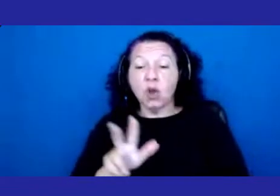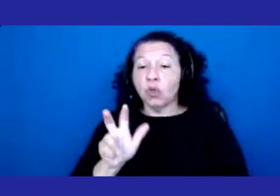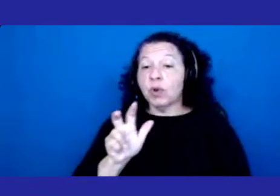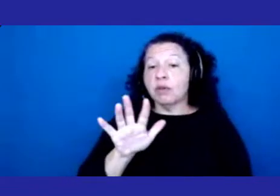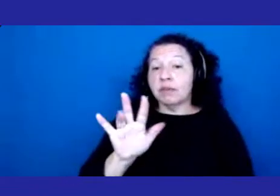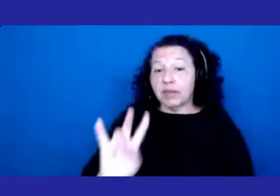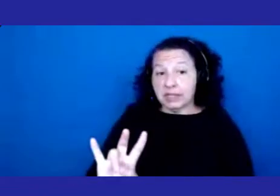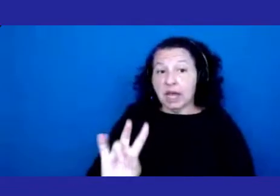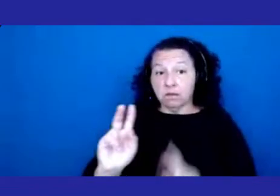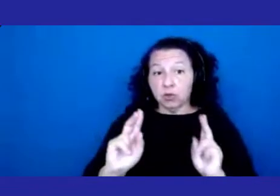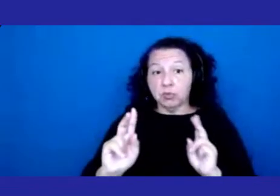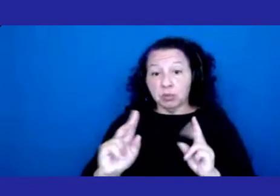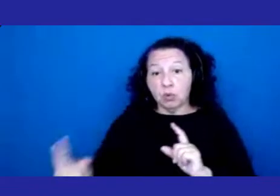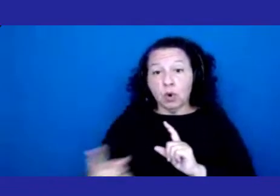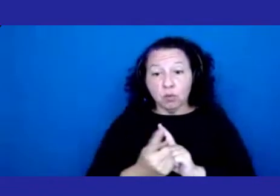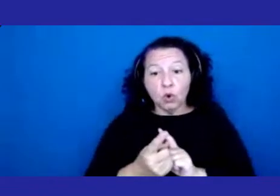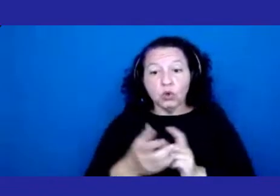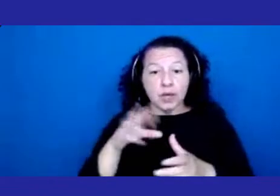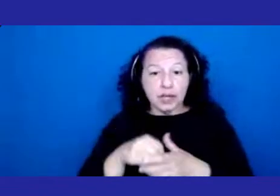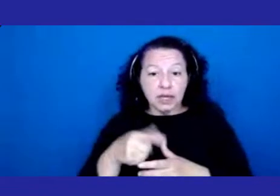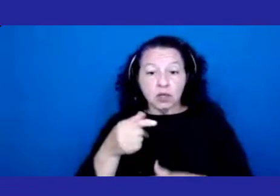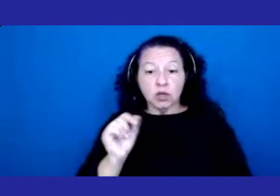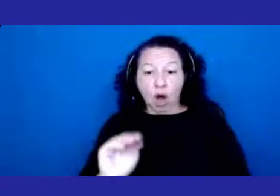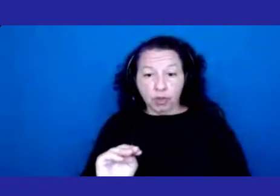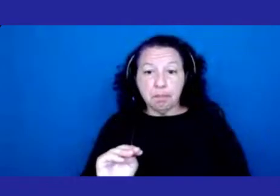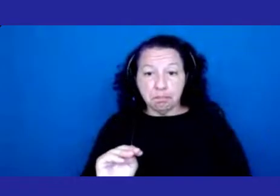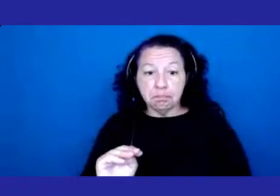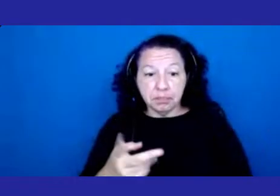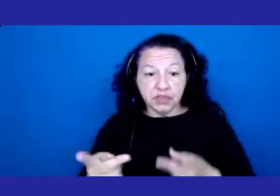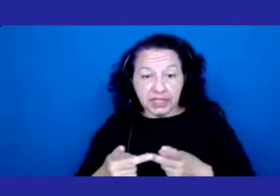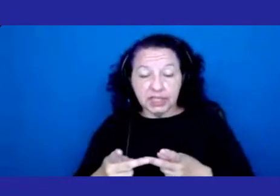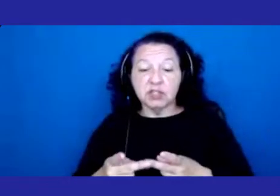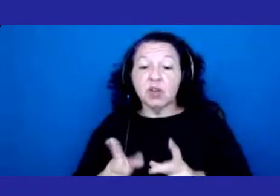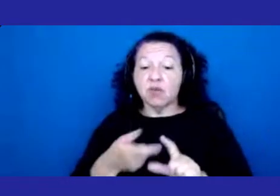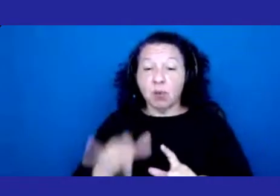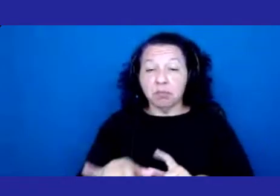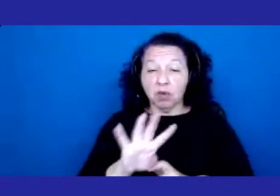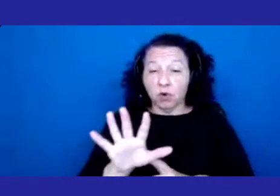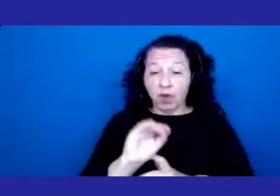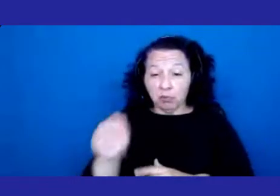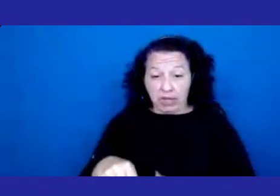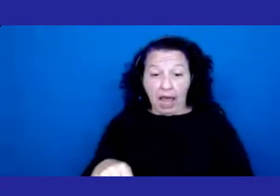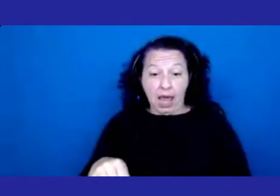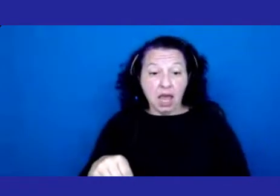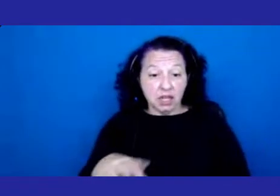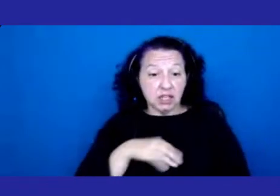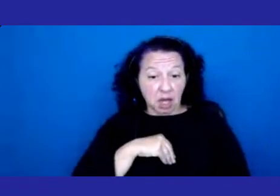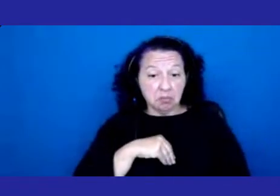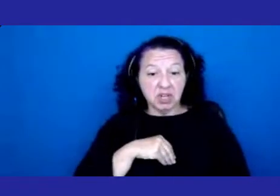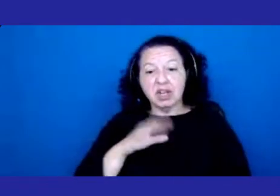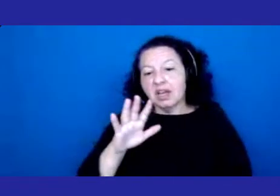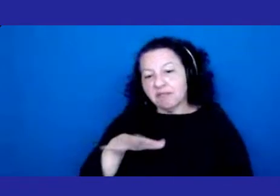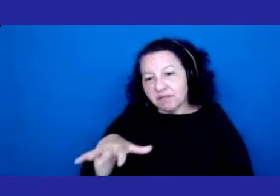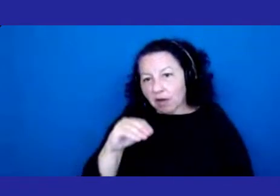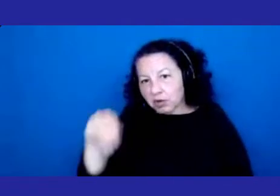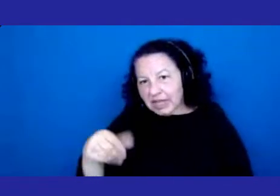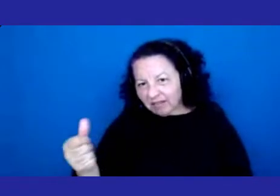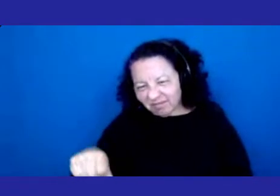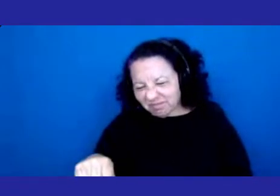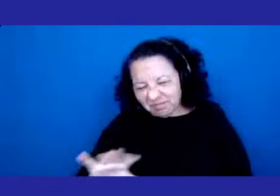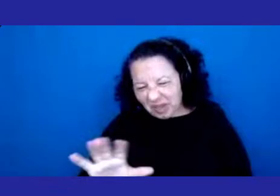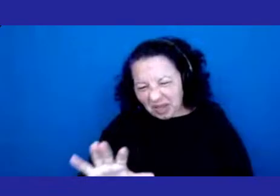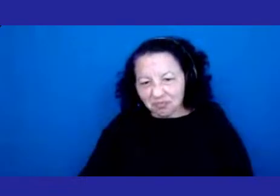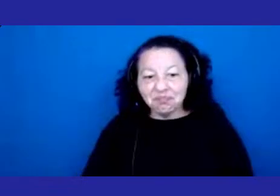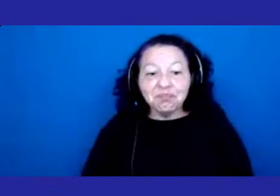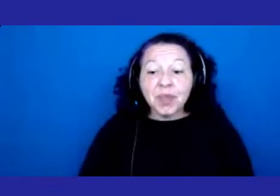individuals were approached at Gotham sites. Of that, 45% accepted, while 55% declined. That once